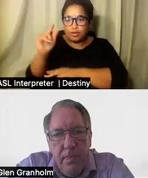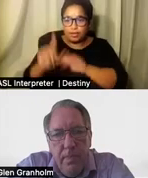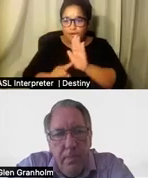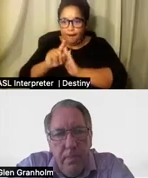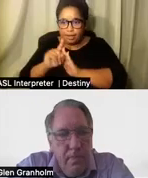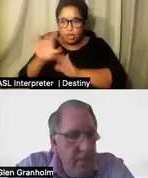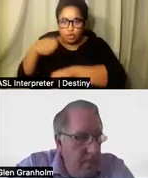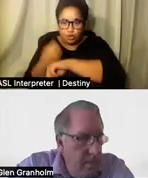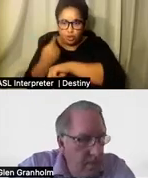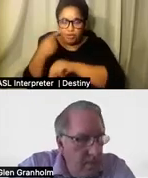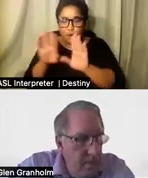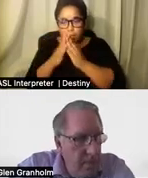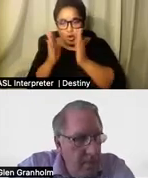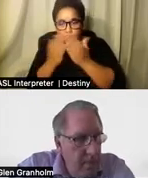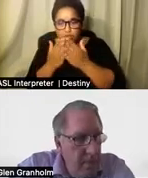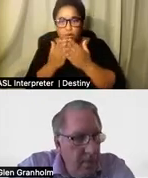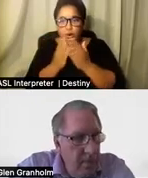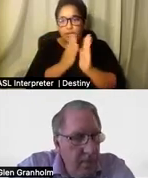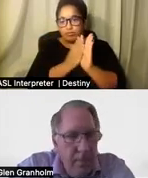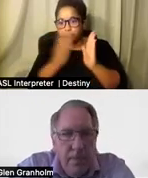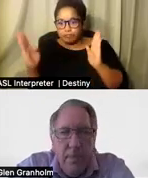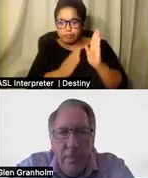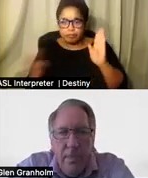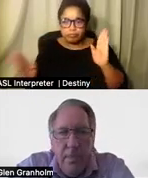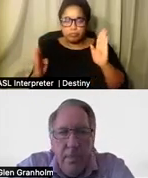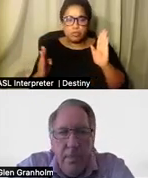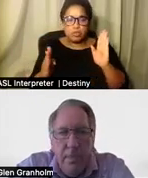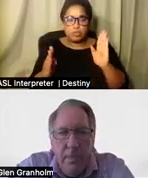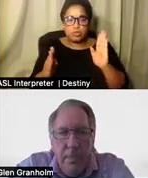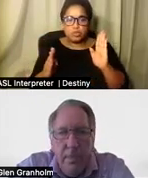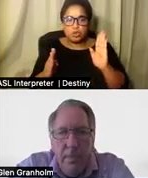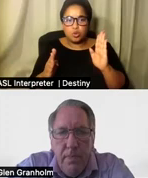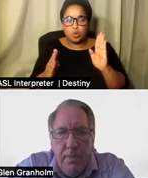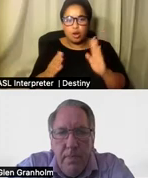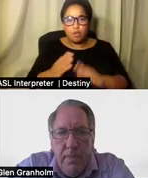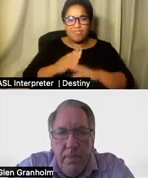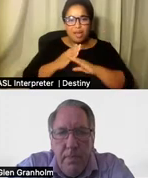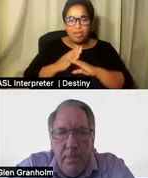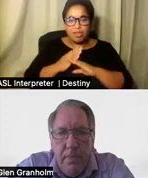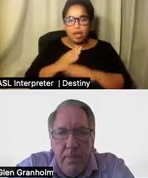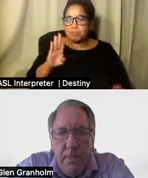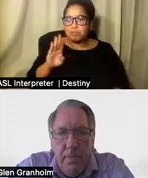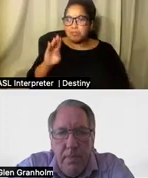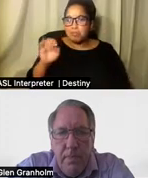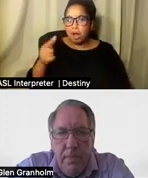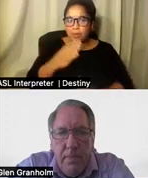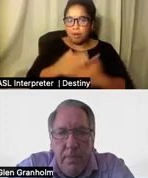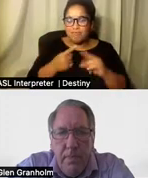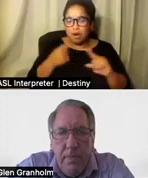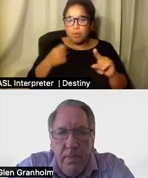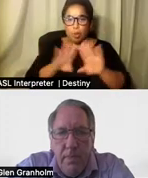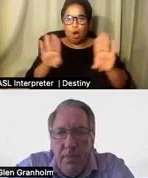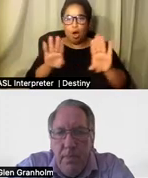the books for the bookshelf. That'll prevent the bottom portion from kicking out and then causing that to rip everything out of the wall.